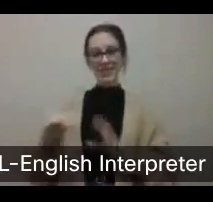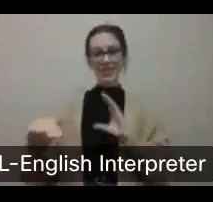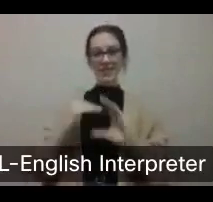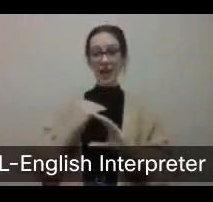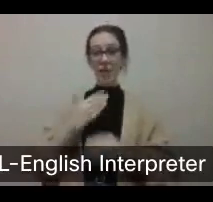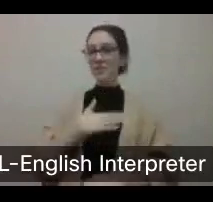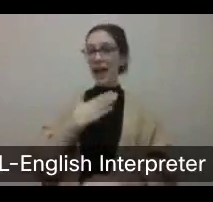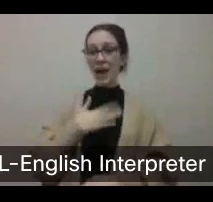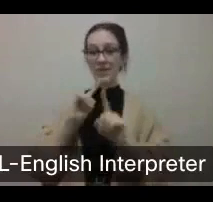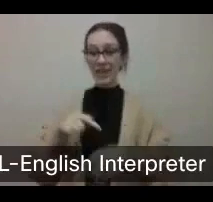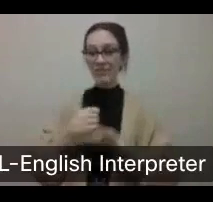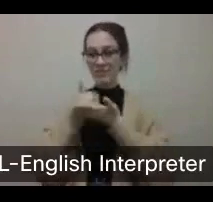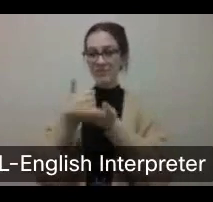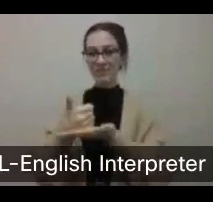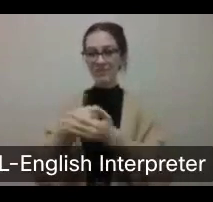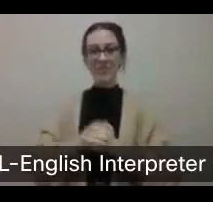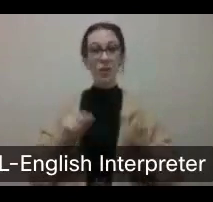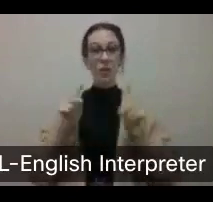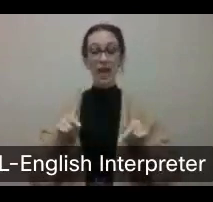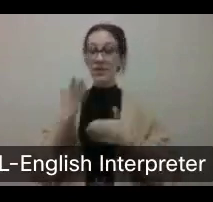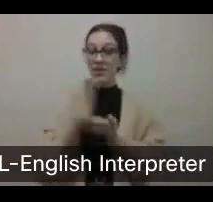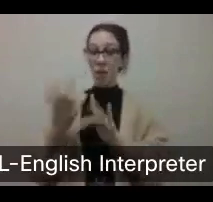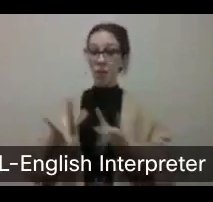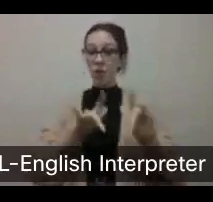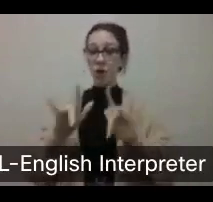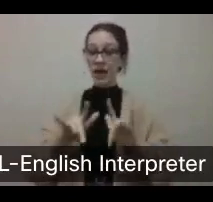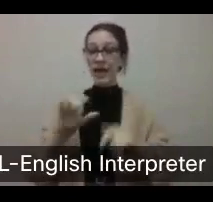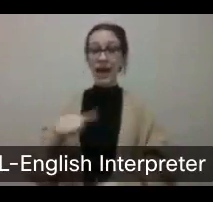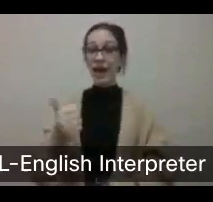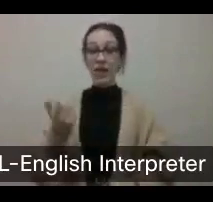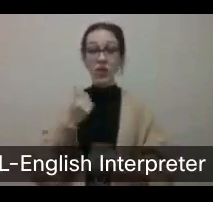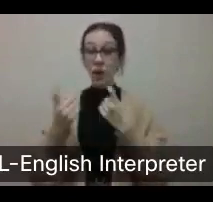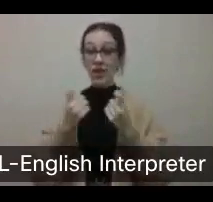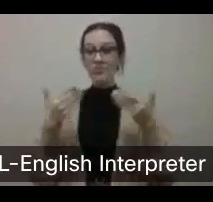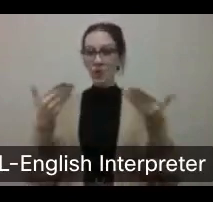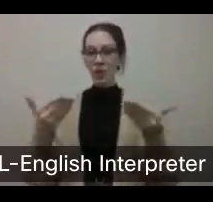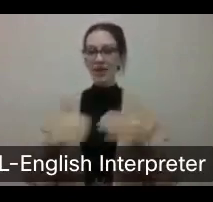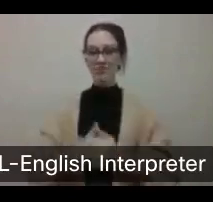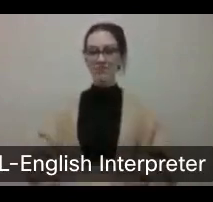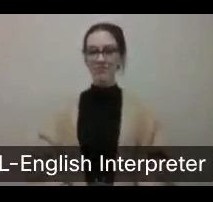hear from you. I'm going to stop recording, and then I'll take any specific questions if we have.